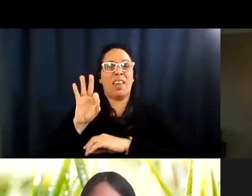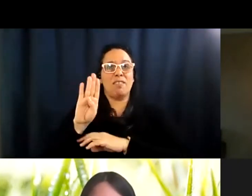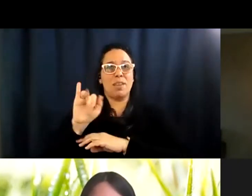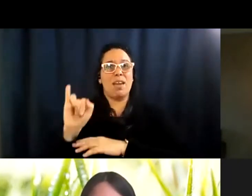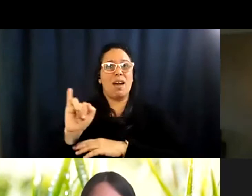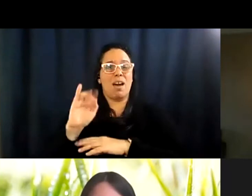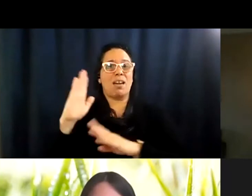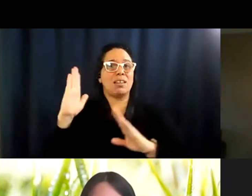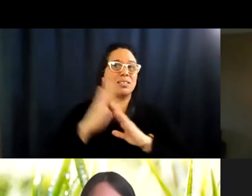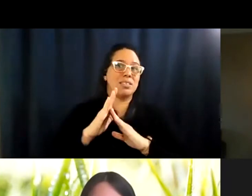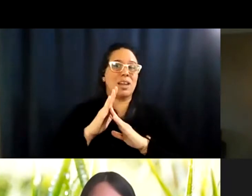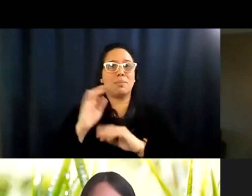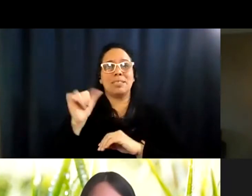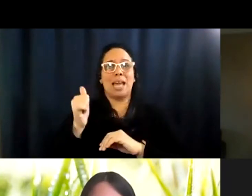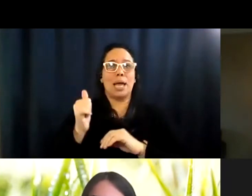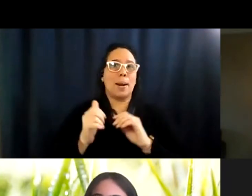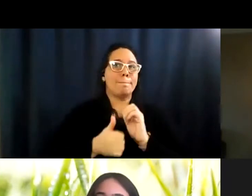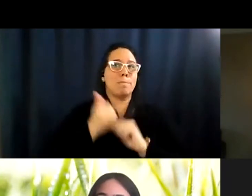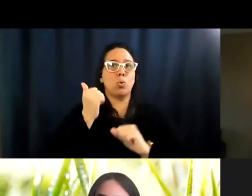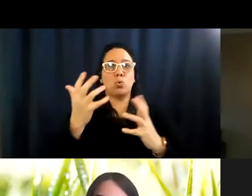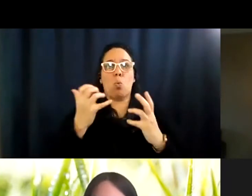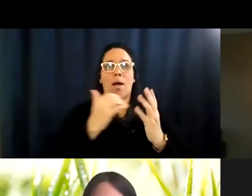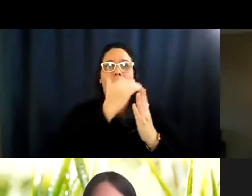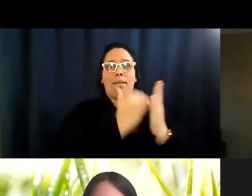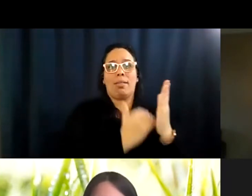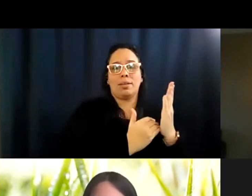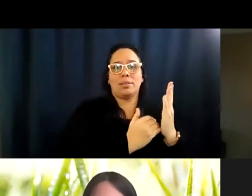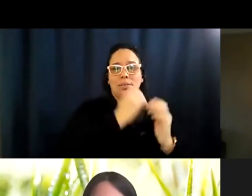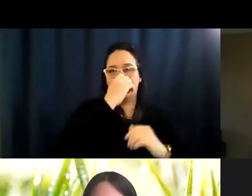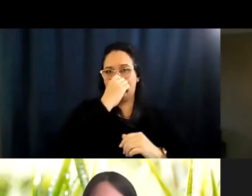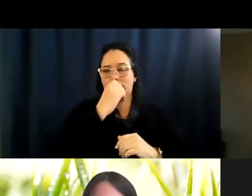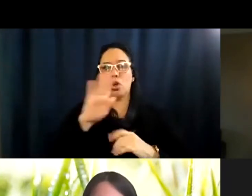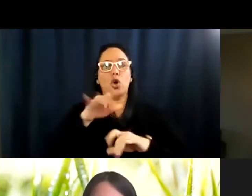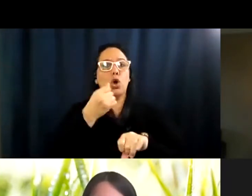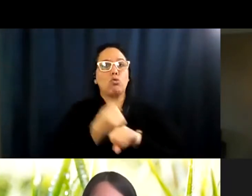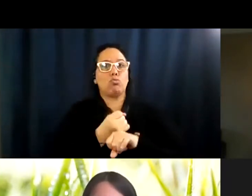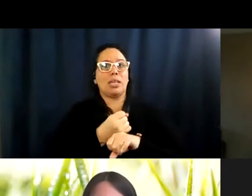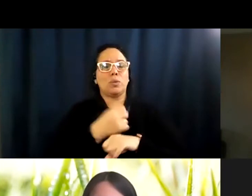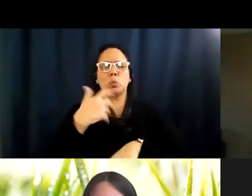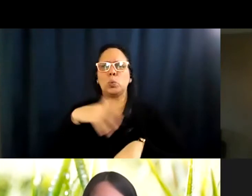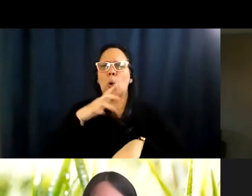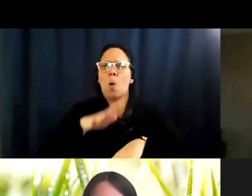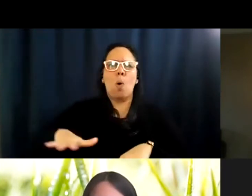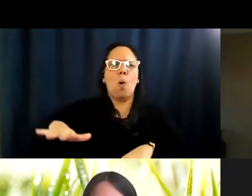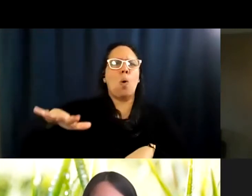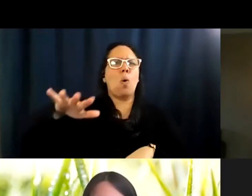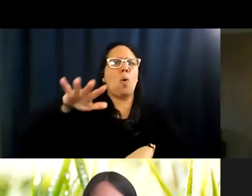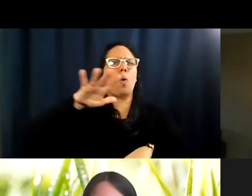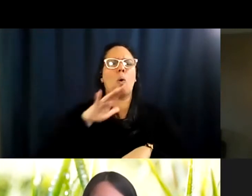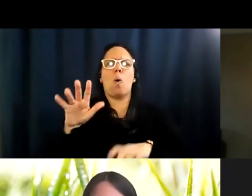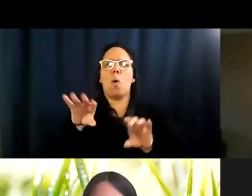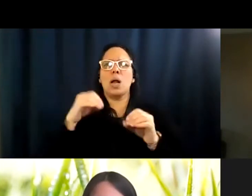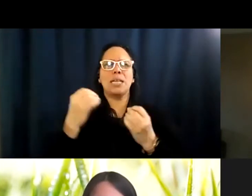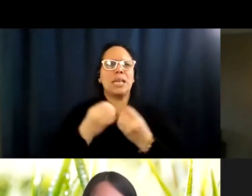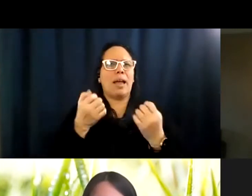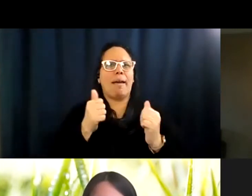with a murder and kidnapping that she did not commit. Her arrest sparked a global grassroots organizational effort